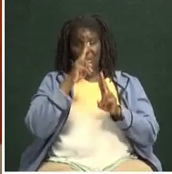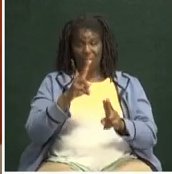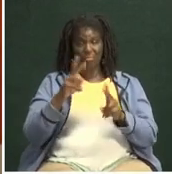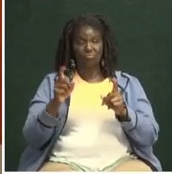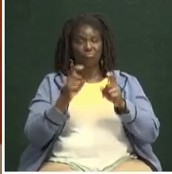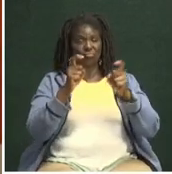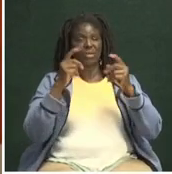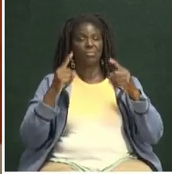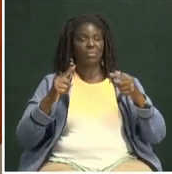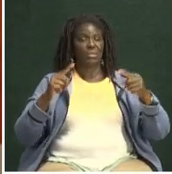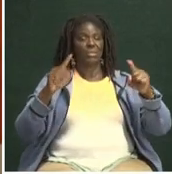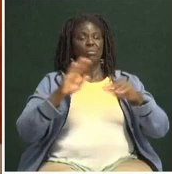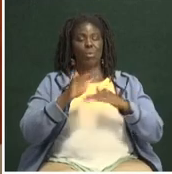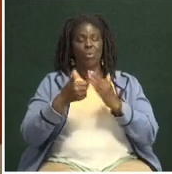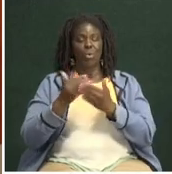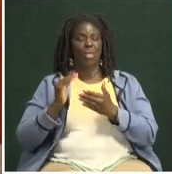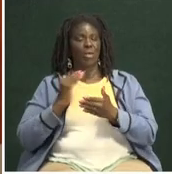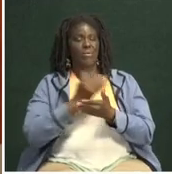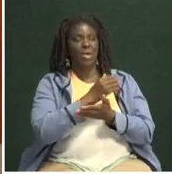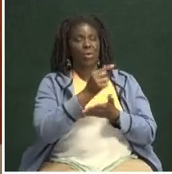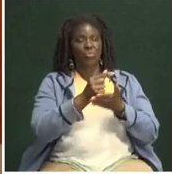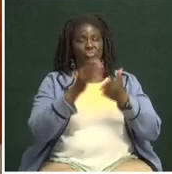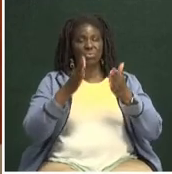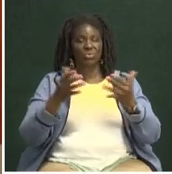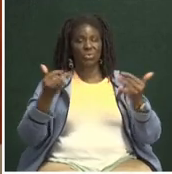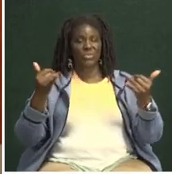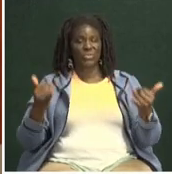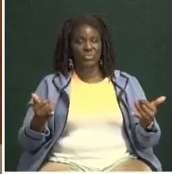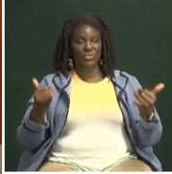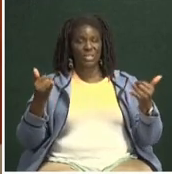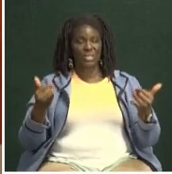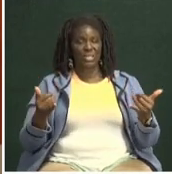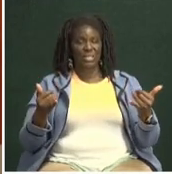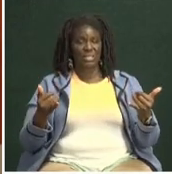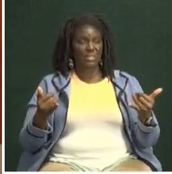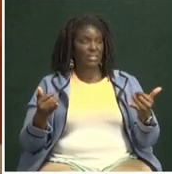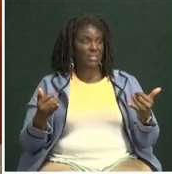achievements of all of our graduates today.